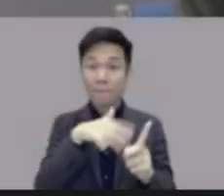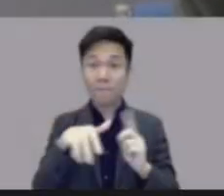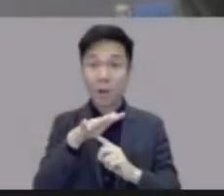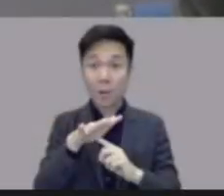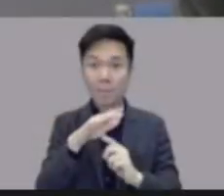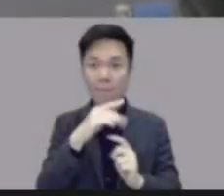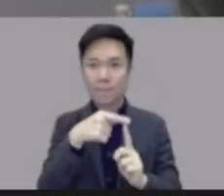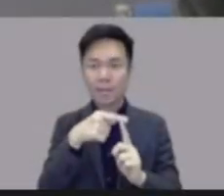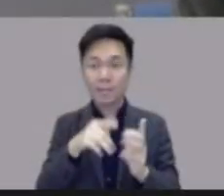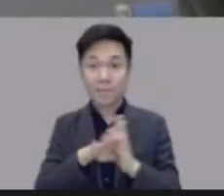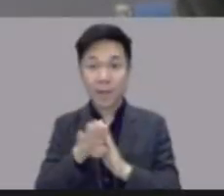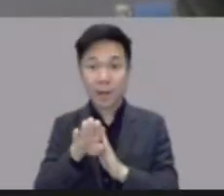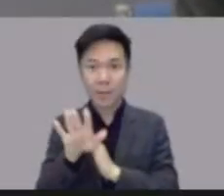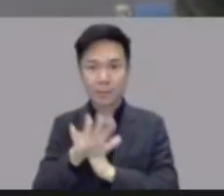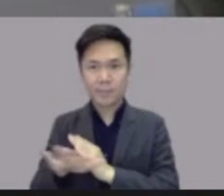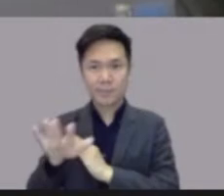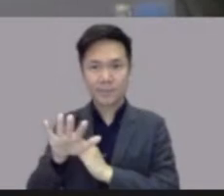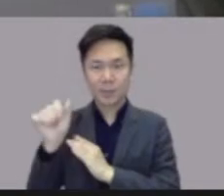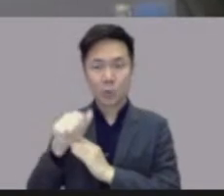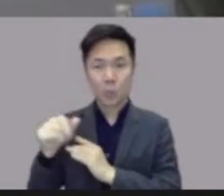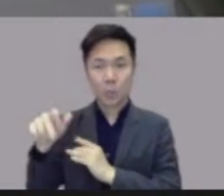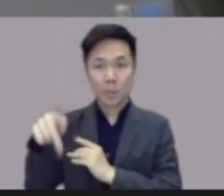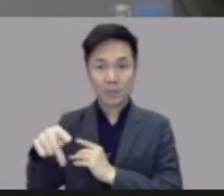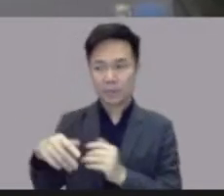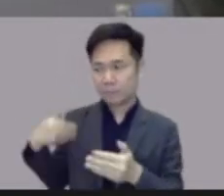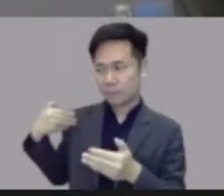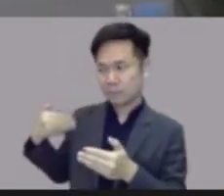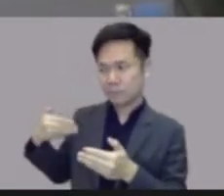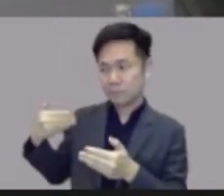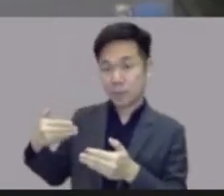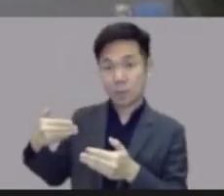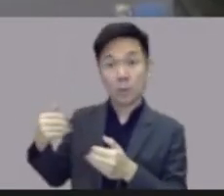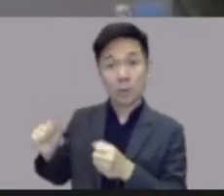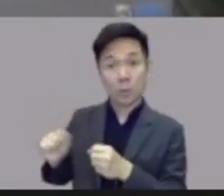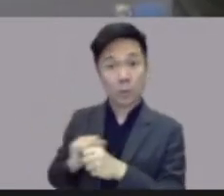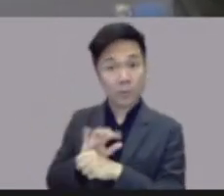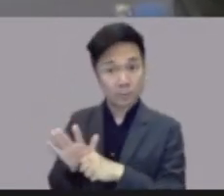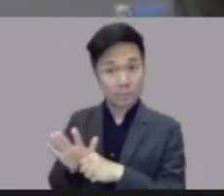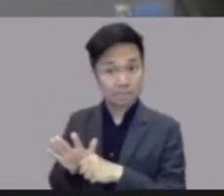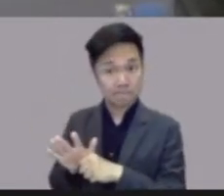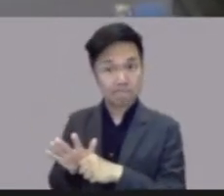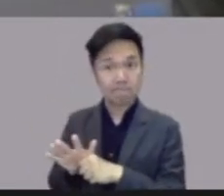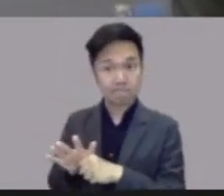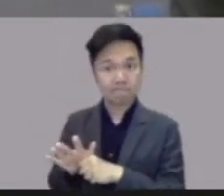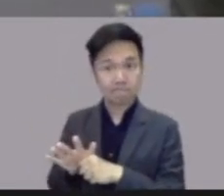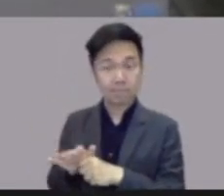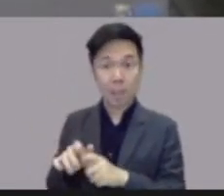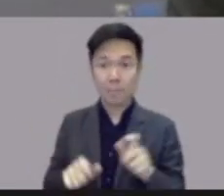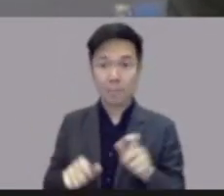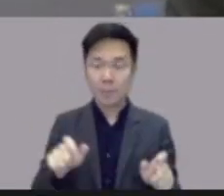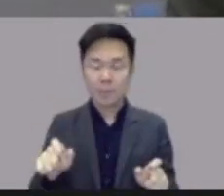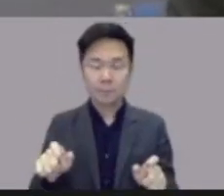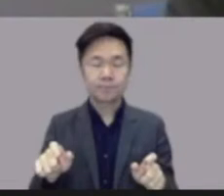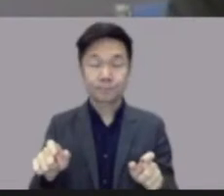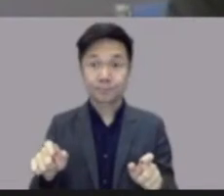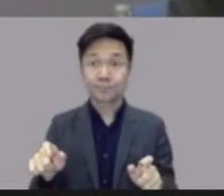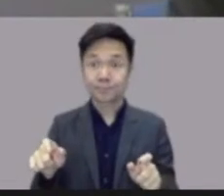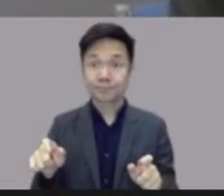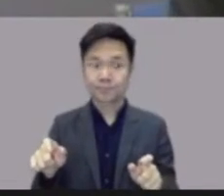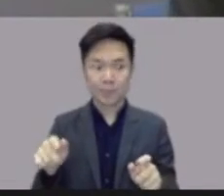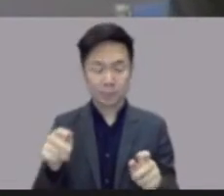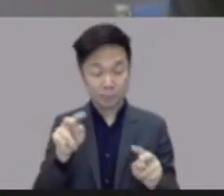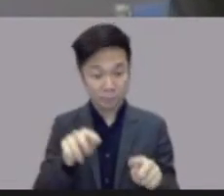region with the Copic 19 impacts more people have become more aware of the vulnerability of our